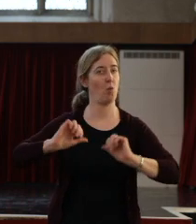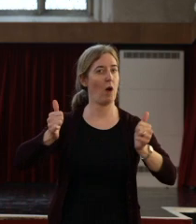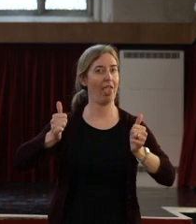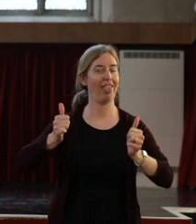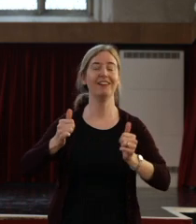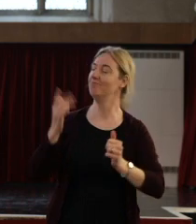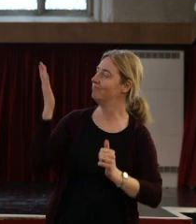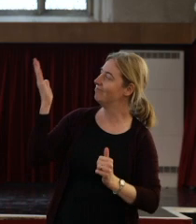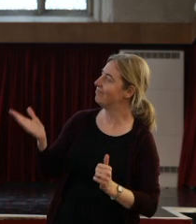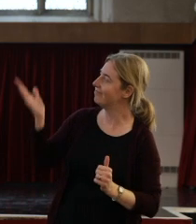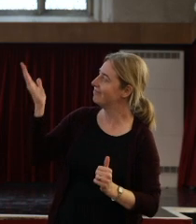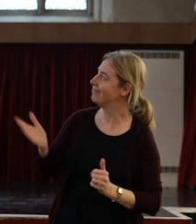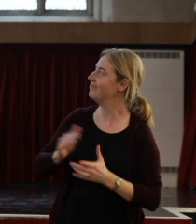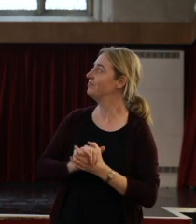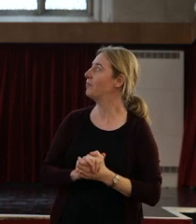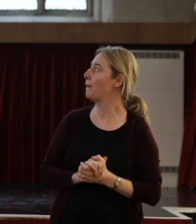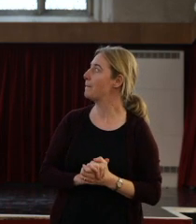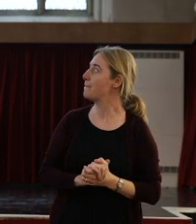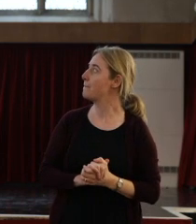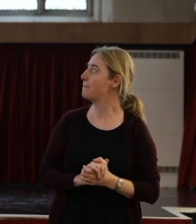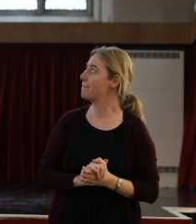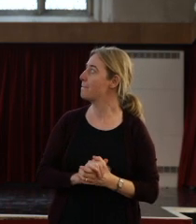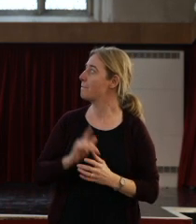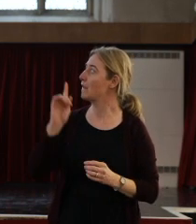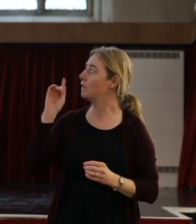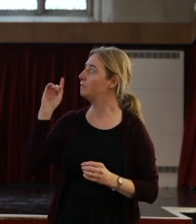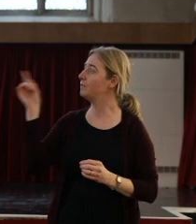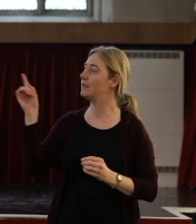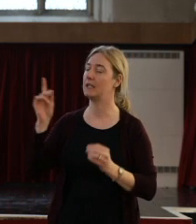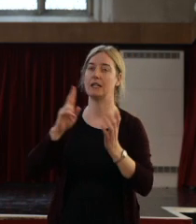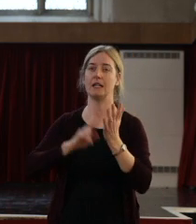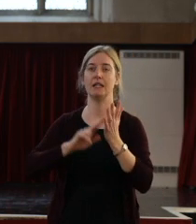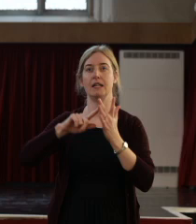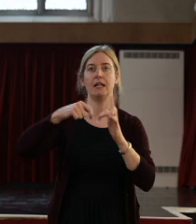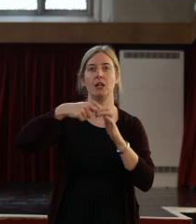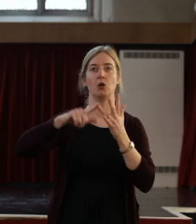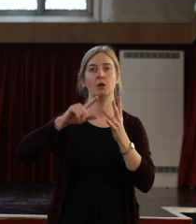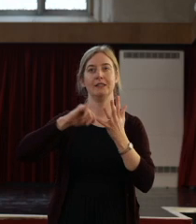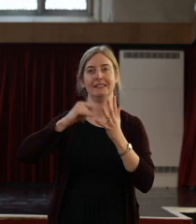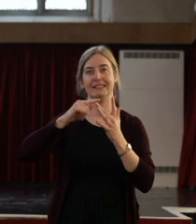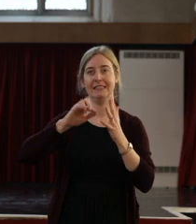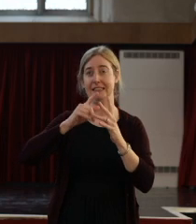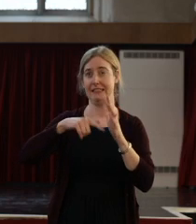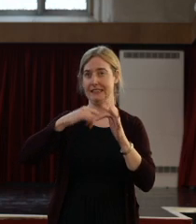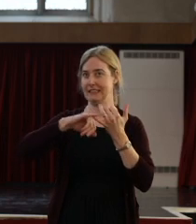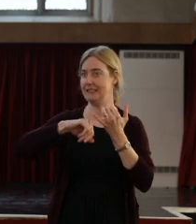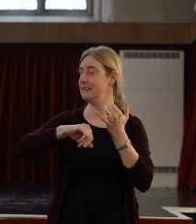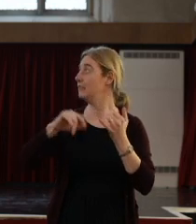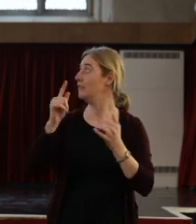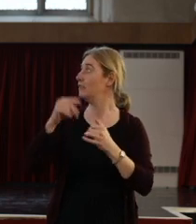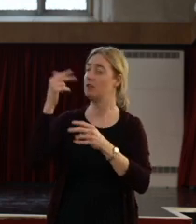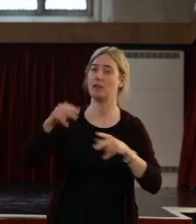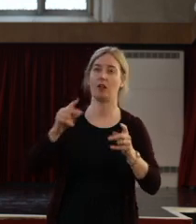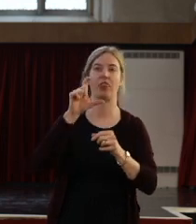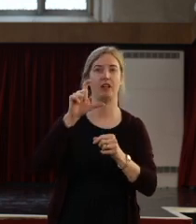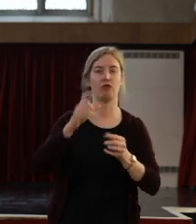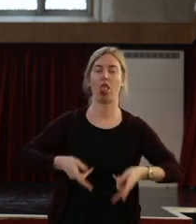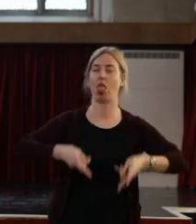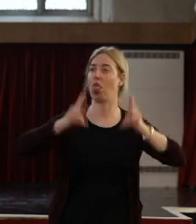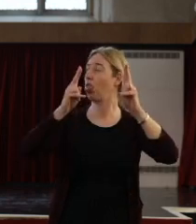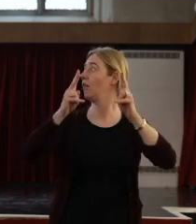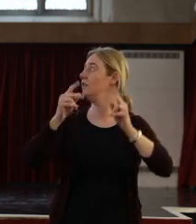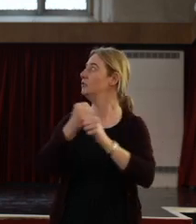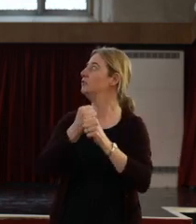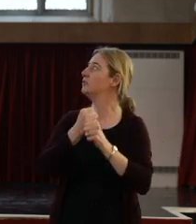it whether it's true or not. This is Nicosidus. This is the cathedral, and it's coming back again. The Norwich